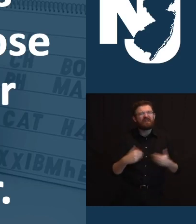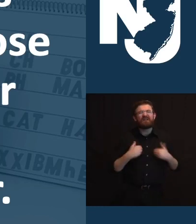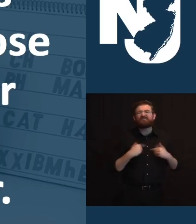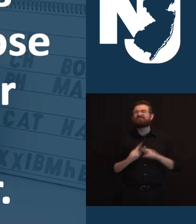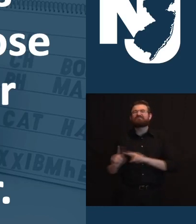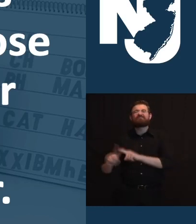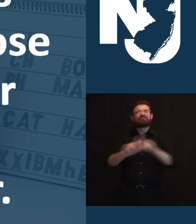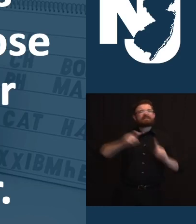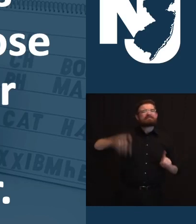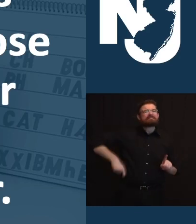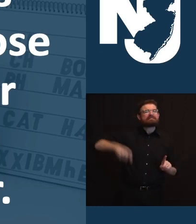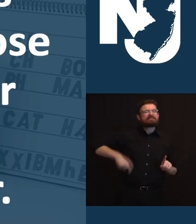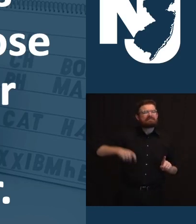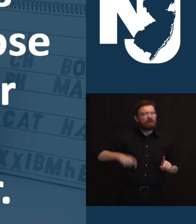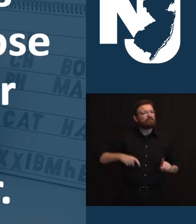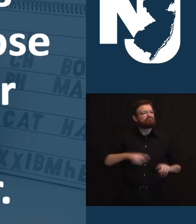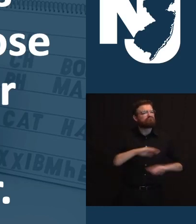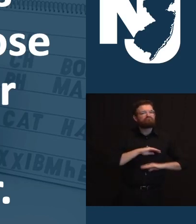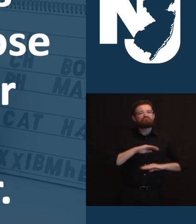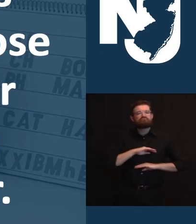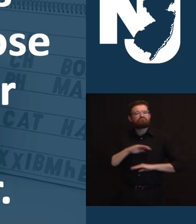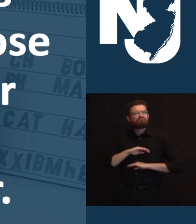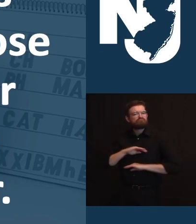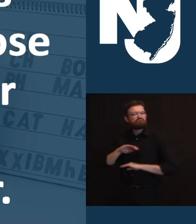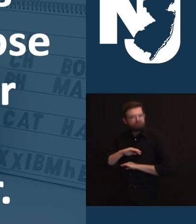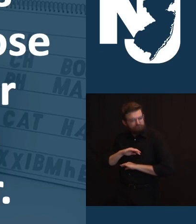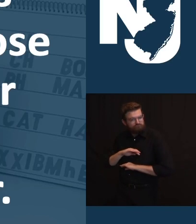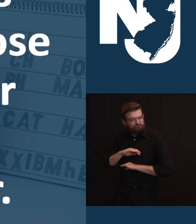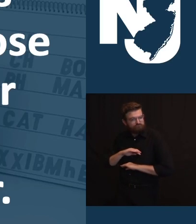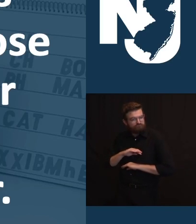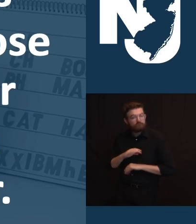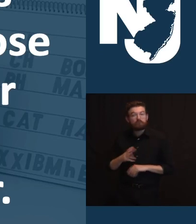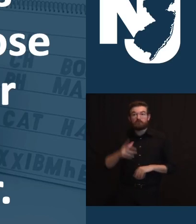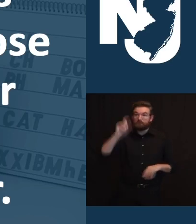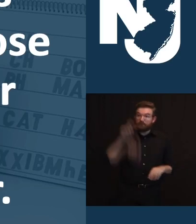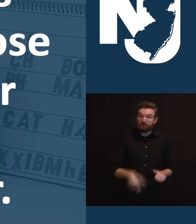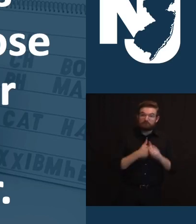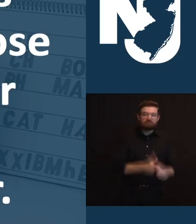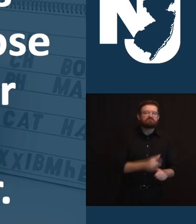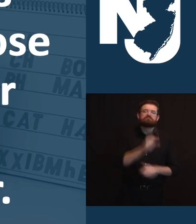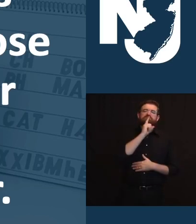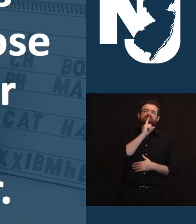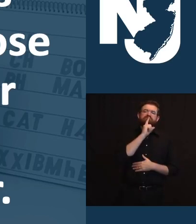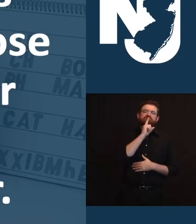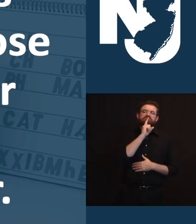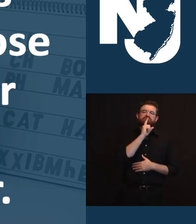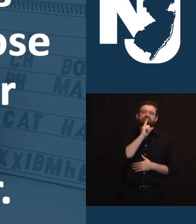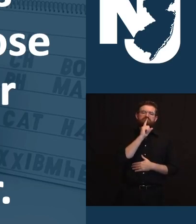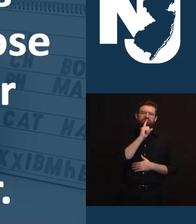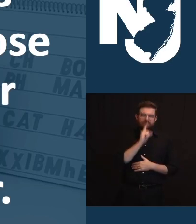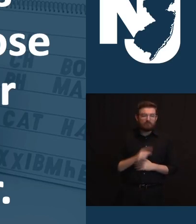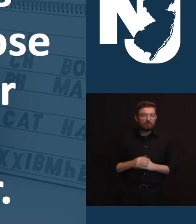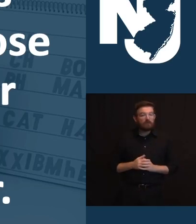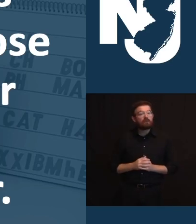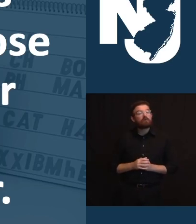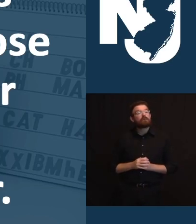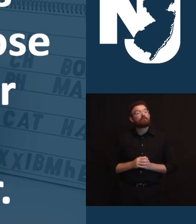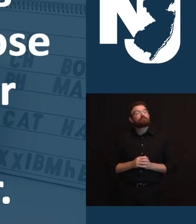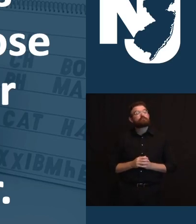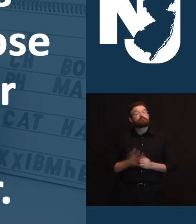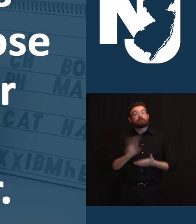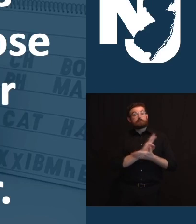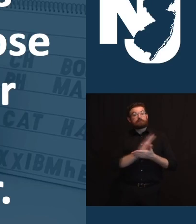way to move forward. The scheduled start of the new school year is roughly 6 weeks away. We will continue to closely follow the